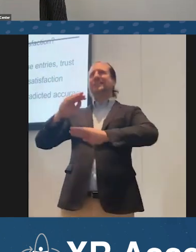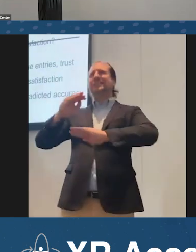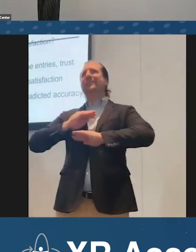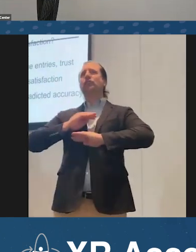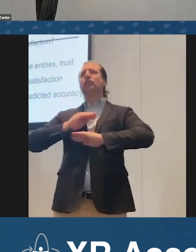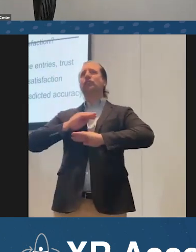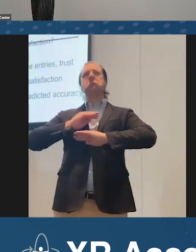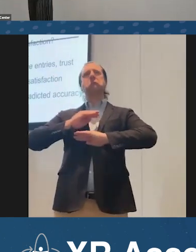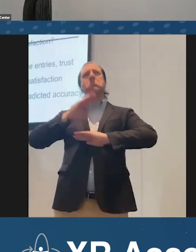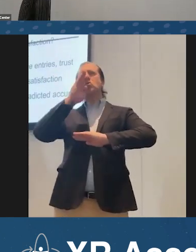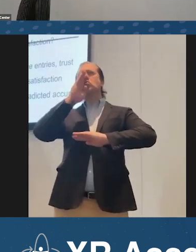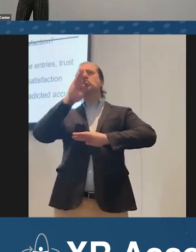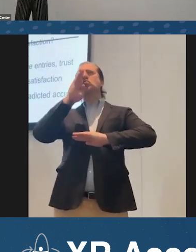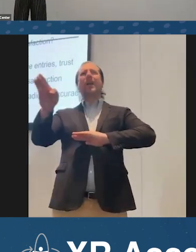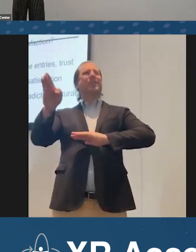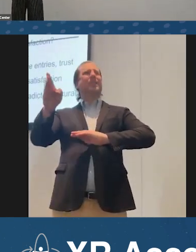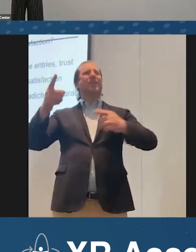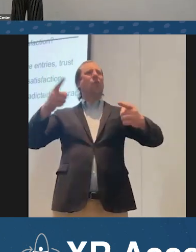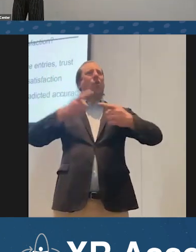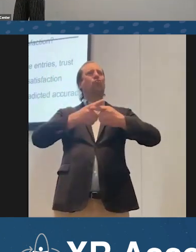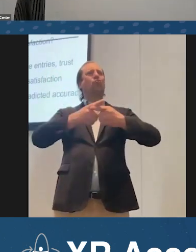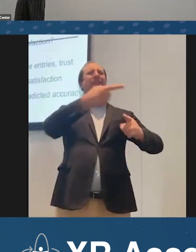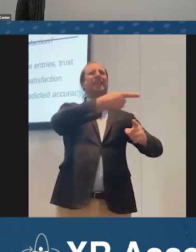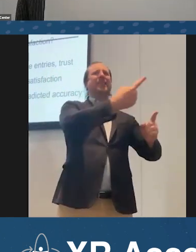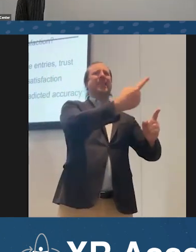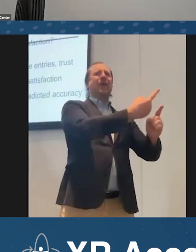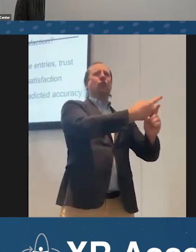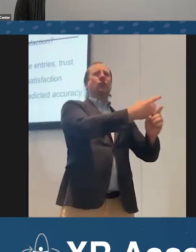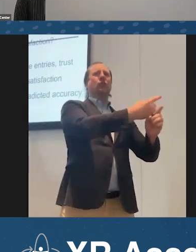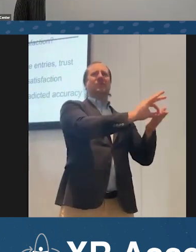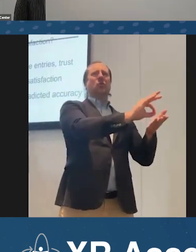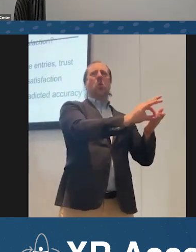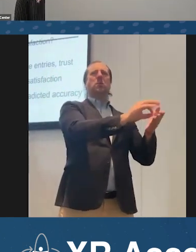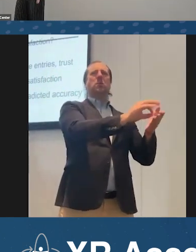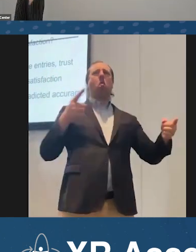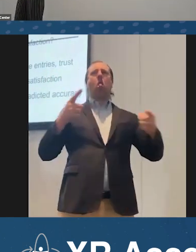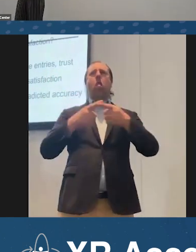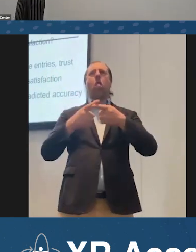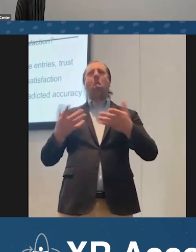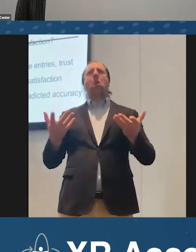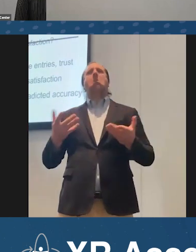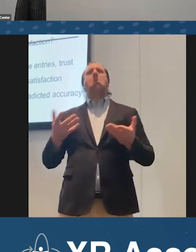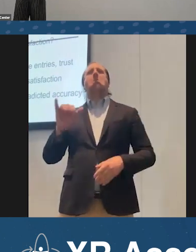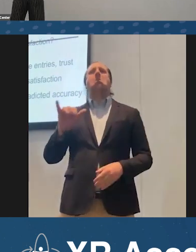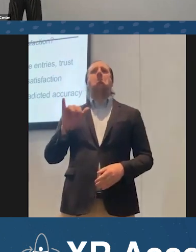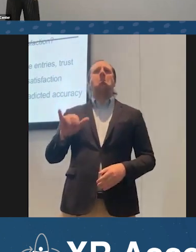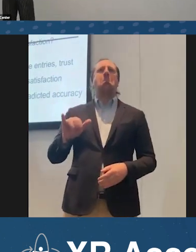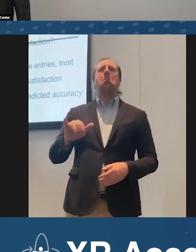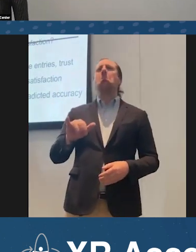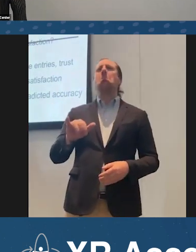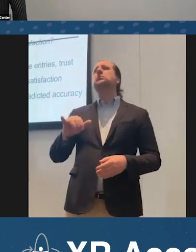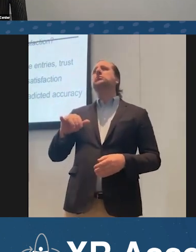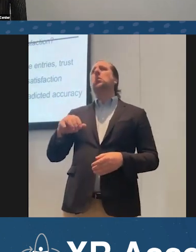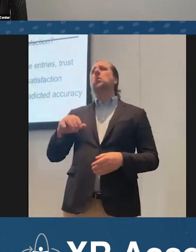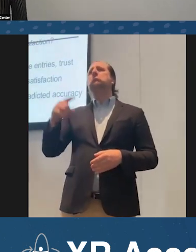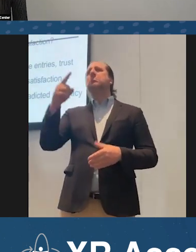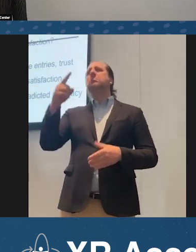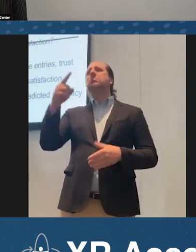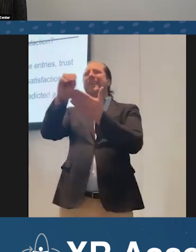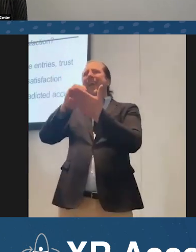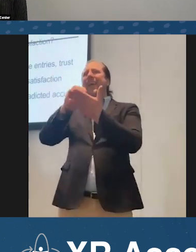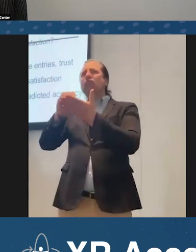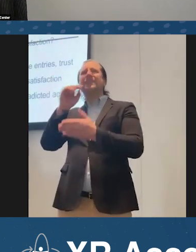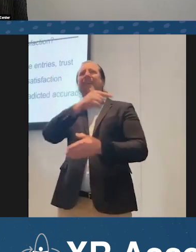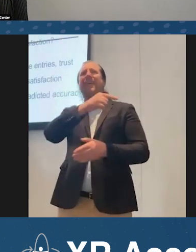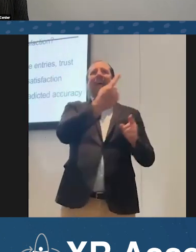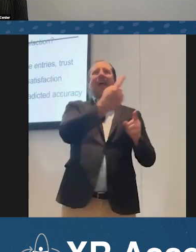directly contradicted the accuracy scores that we had given the descriptions. And in these cases, for these entries, accuracy didn't seem